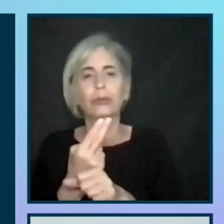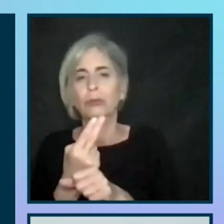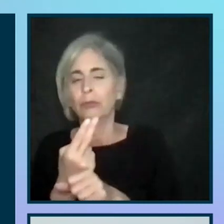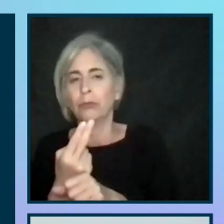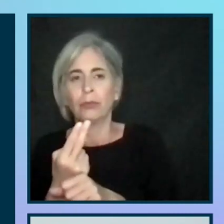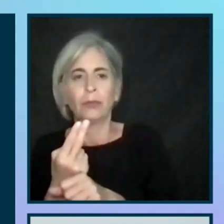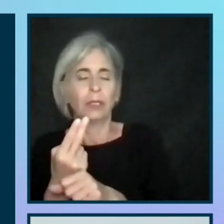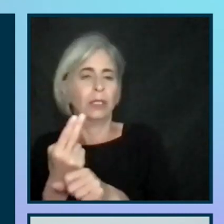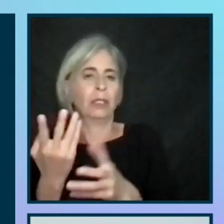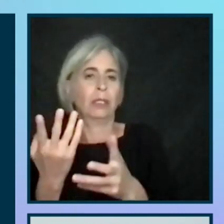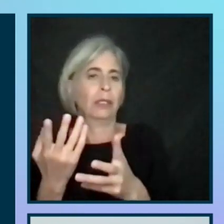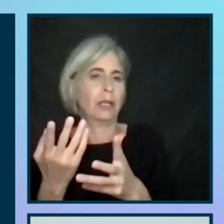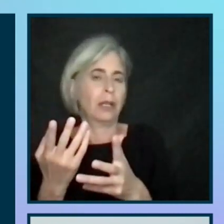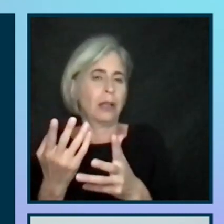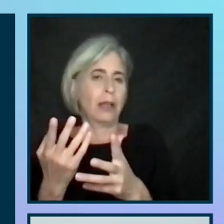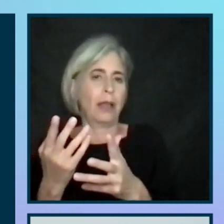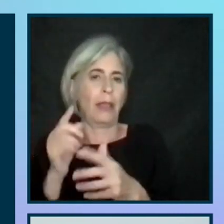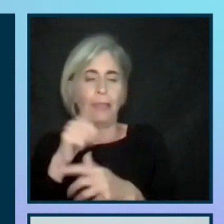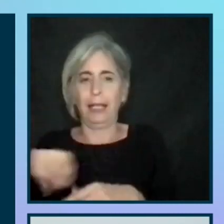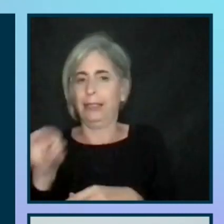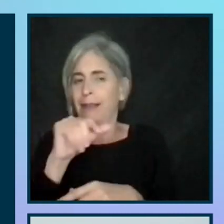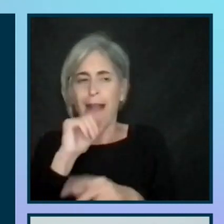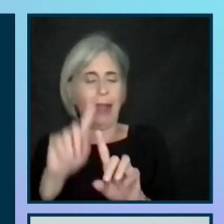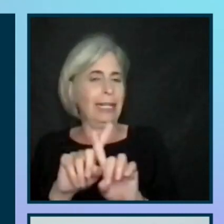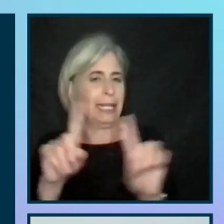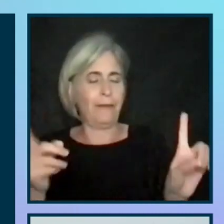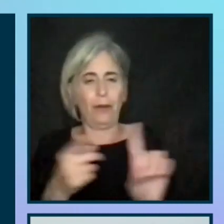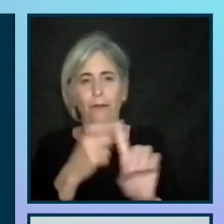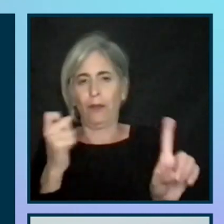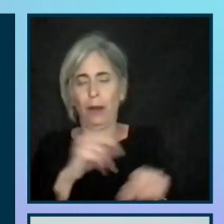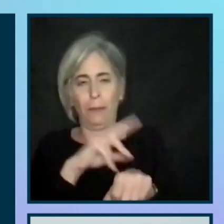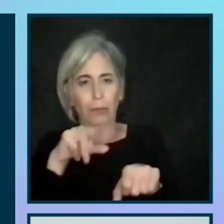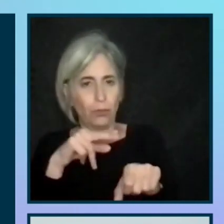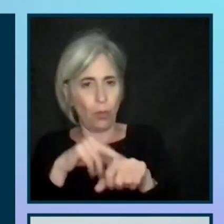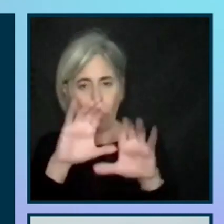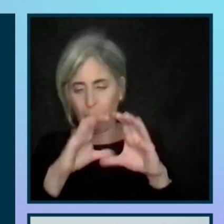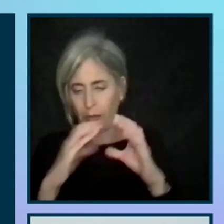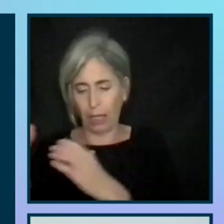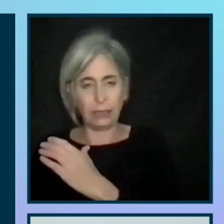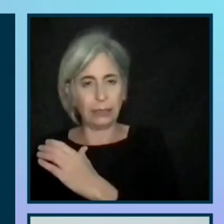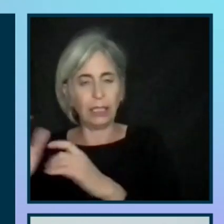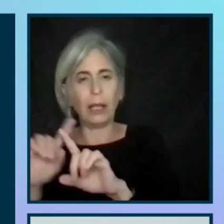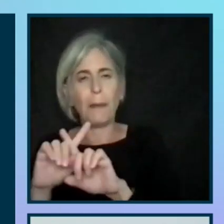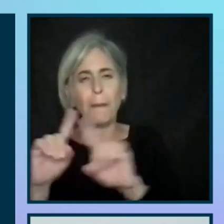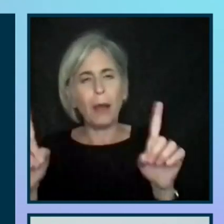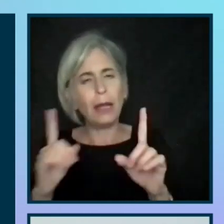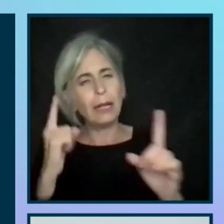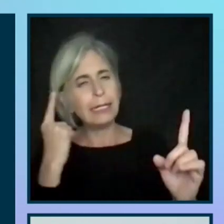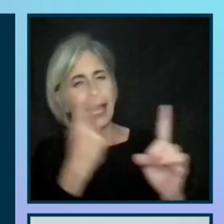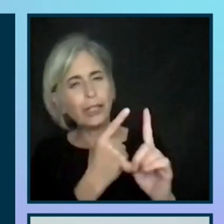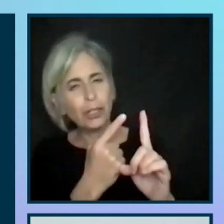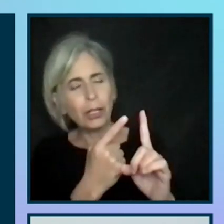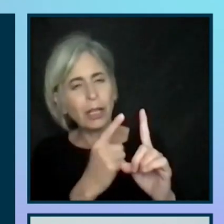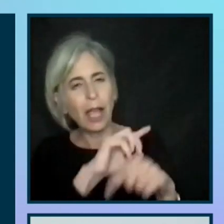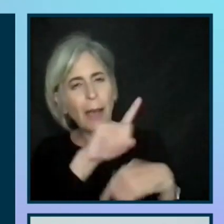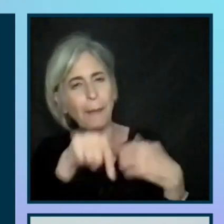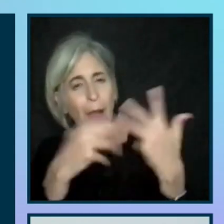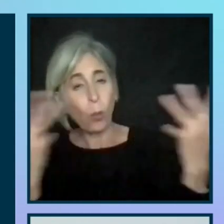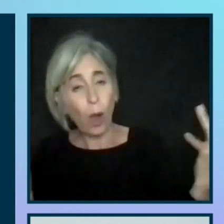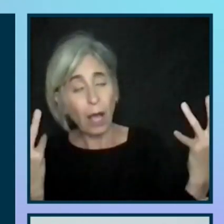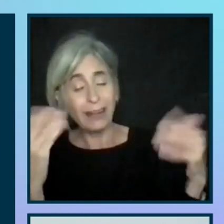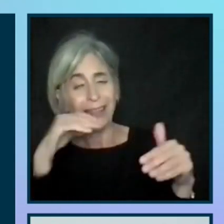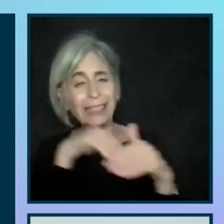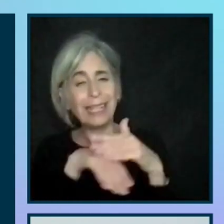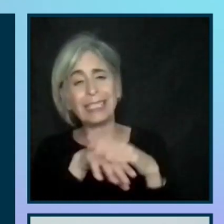implementation. This isn't any different than your usual process, but just being intentional about accessibility will go a long